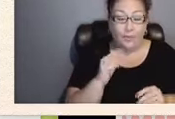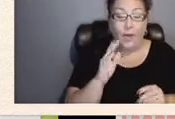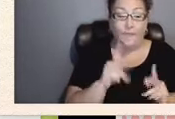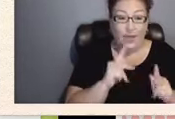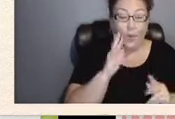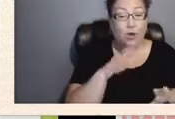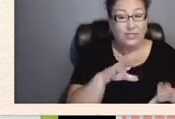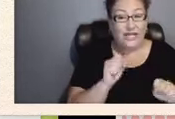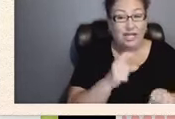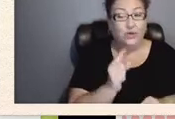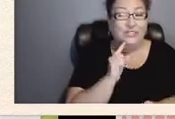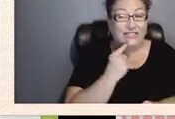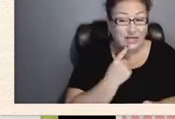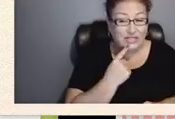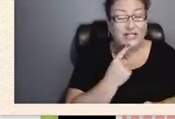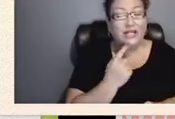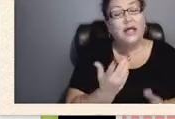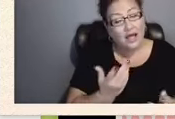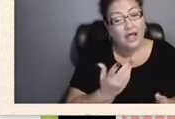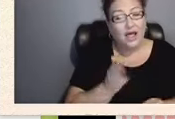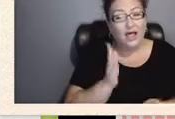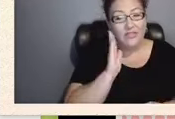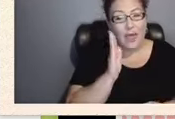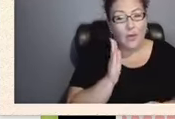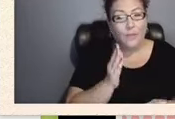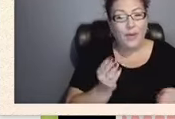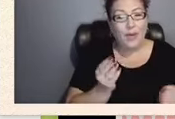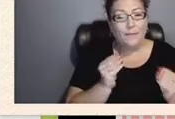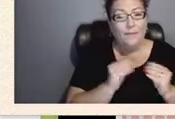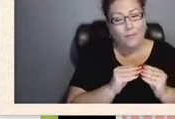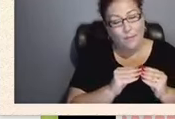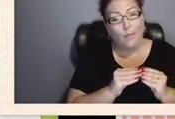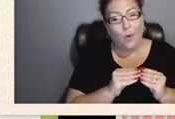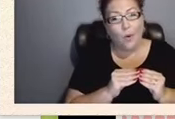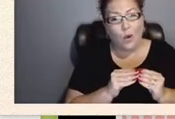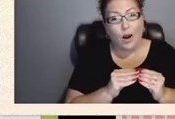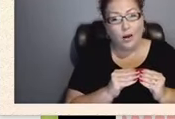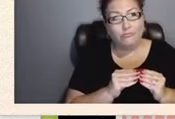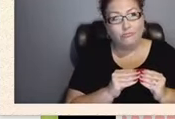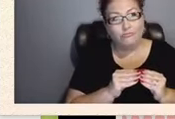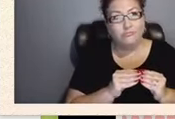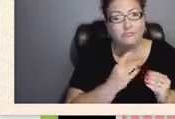they are going to be more apt to do what you're asking them to do.